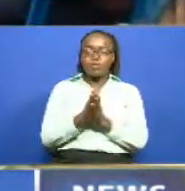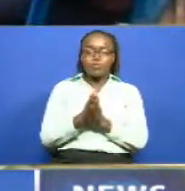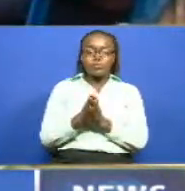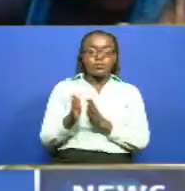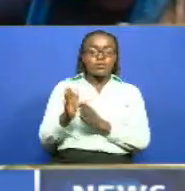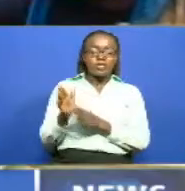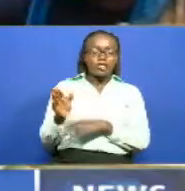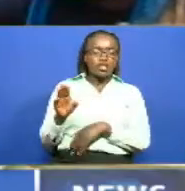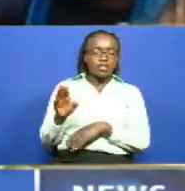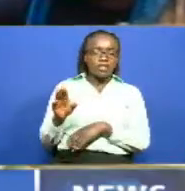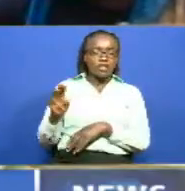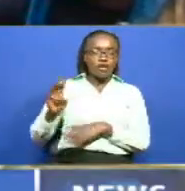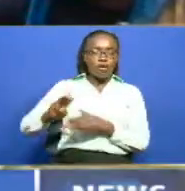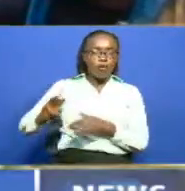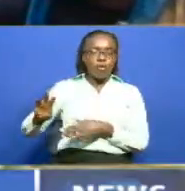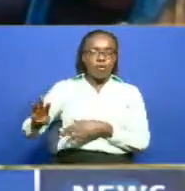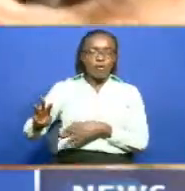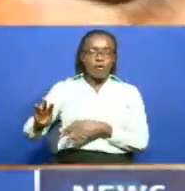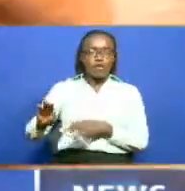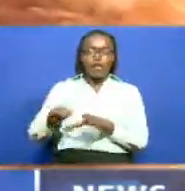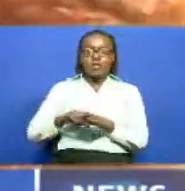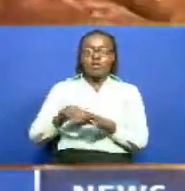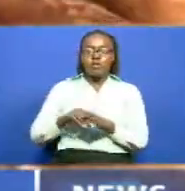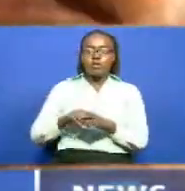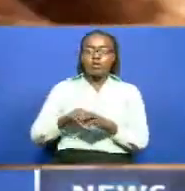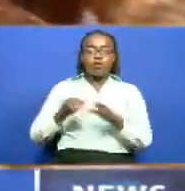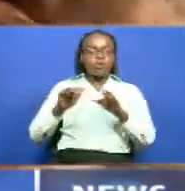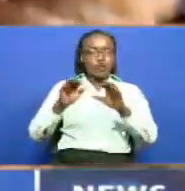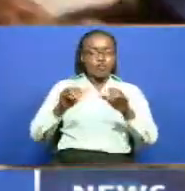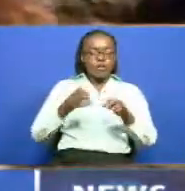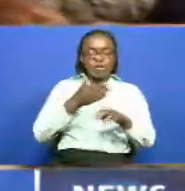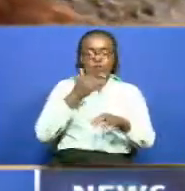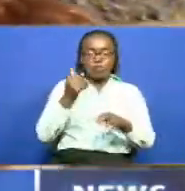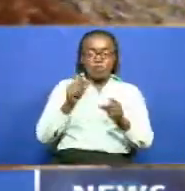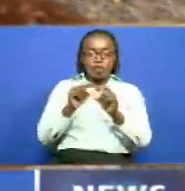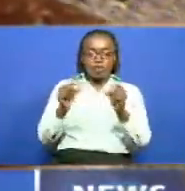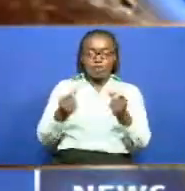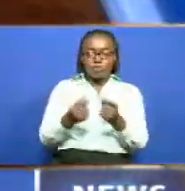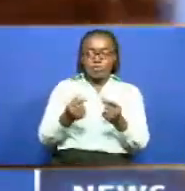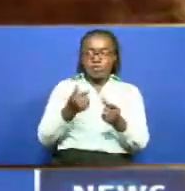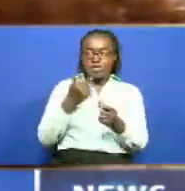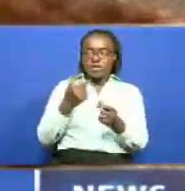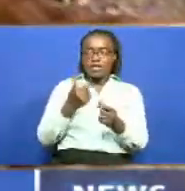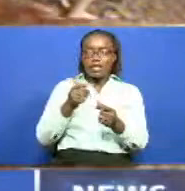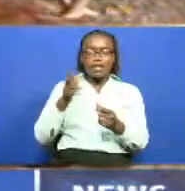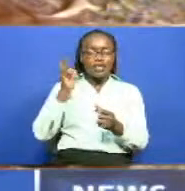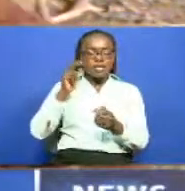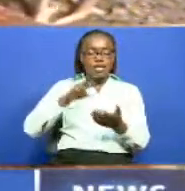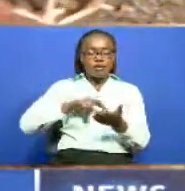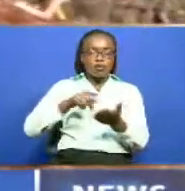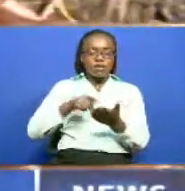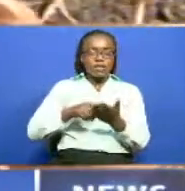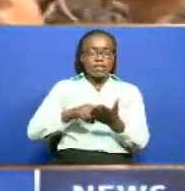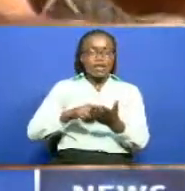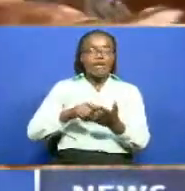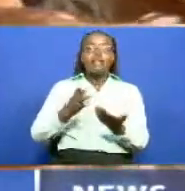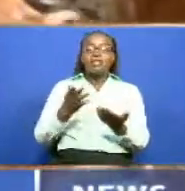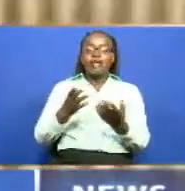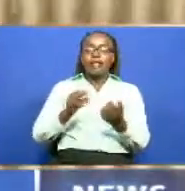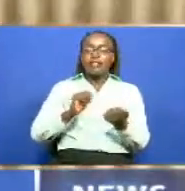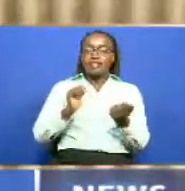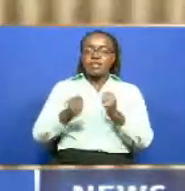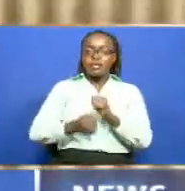Mukuru Ward, we meet members of the Mukulima Bora group. Titus Minor says the egg project has been a game changer in